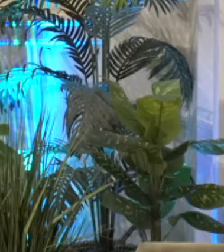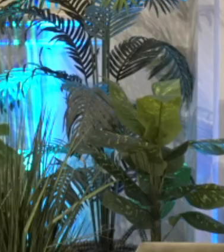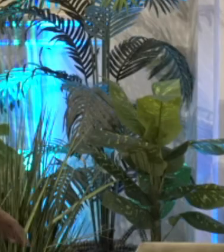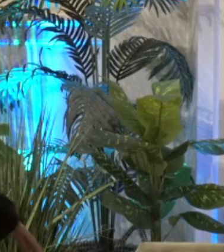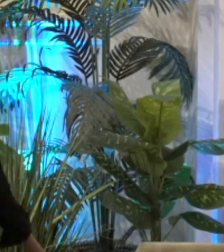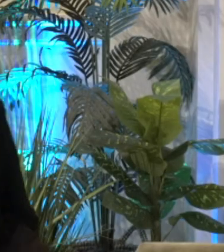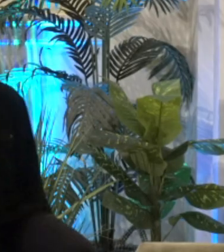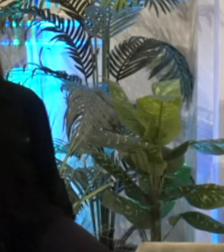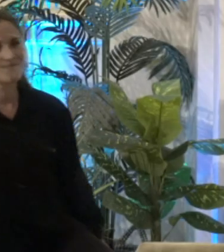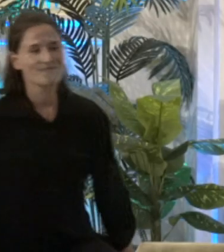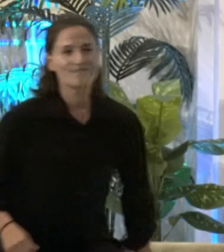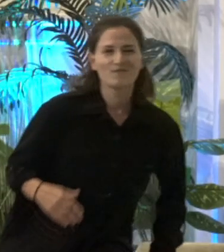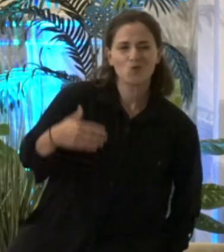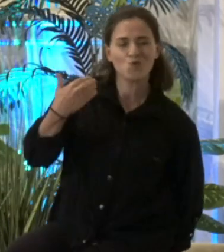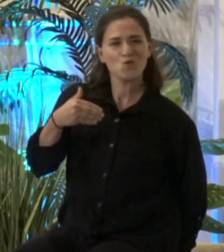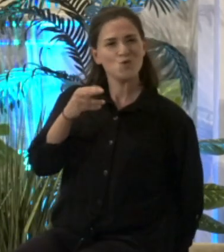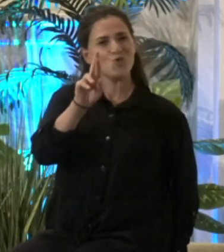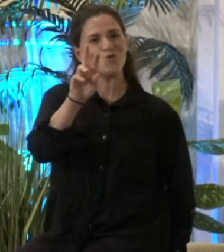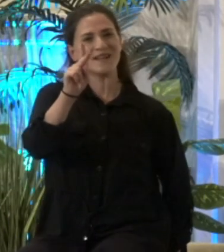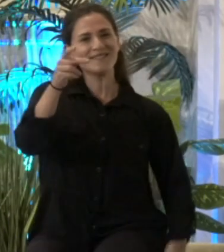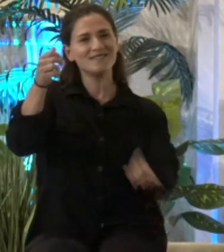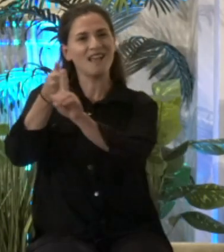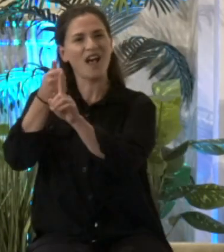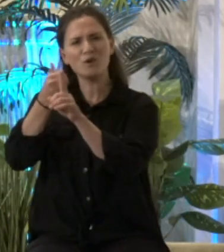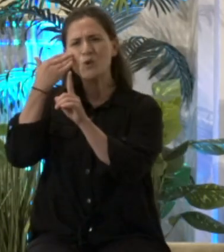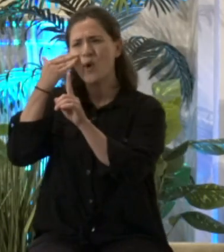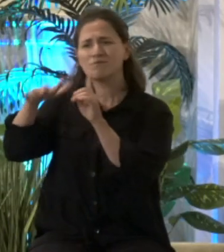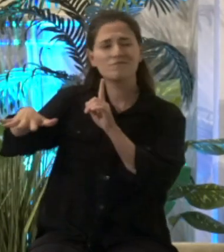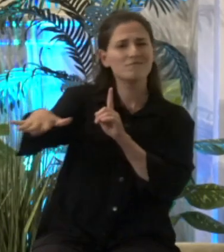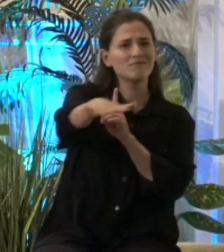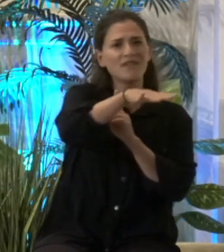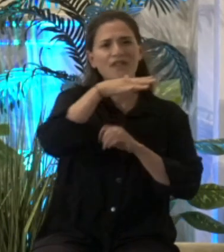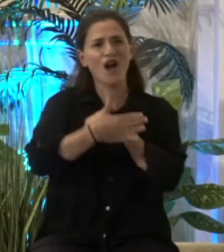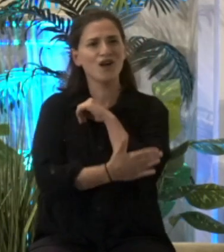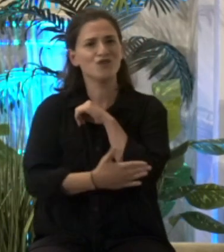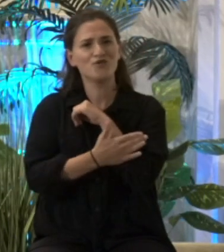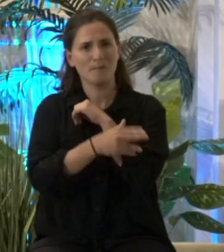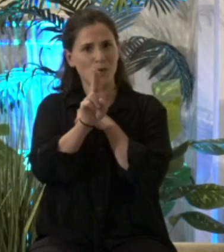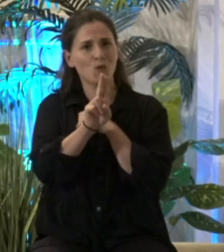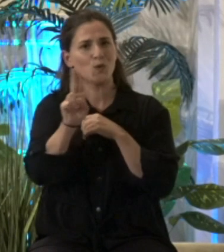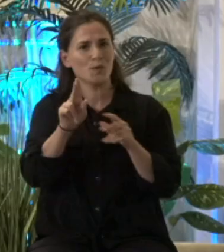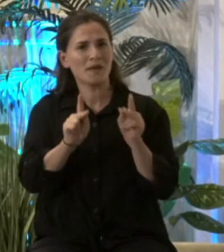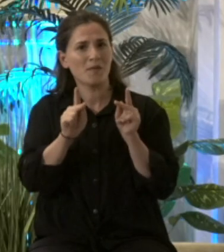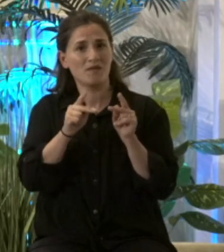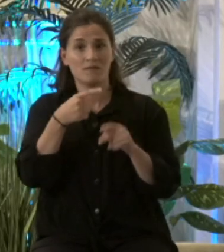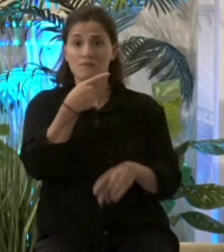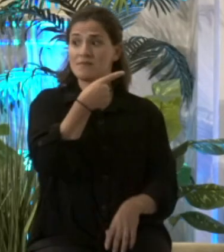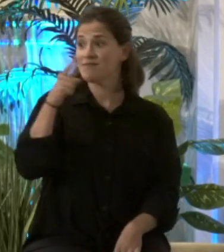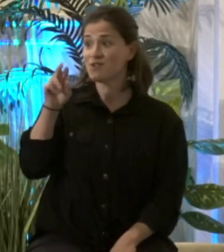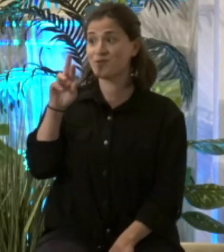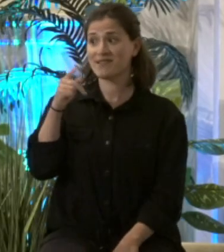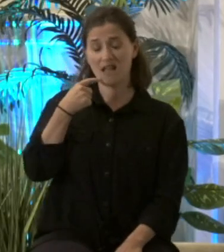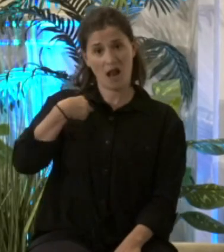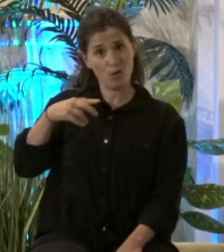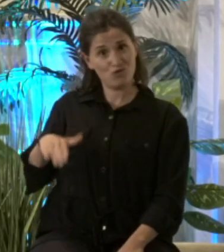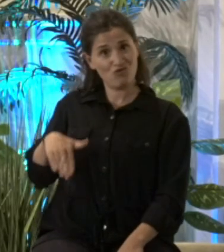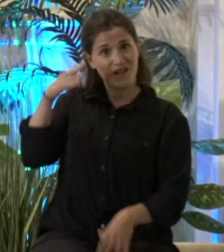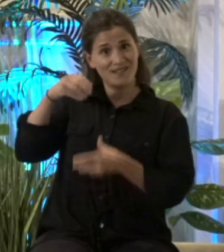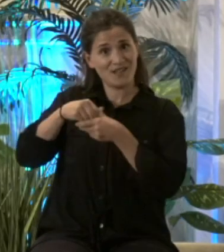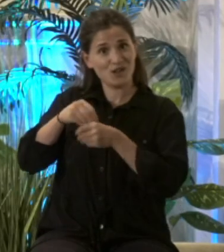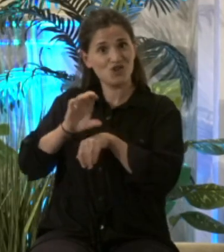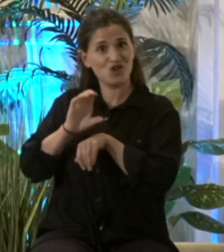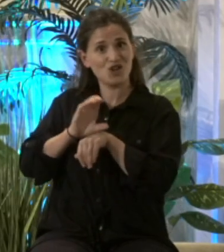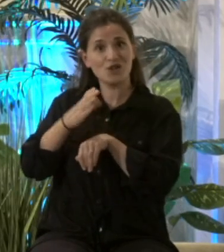I was raised in church. It was a true Southern Baptist experience, and I learned some wonderful things musically from